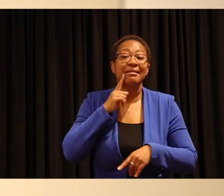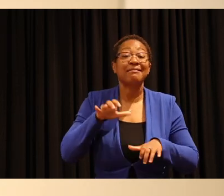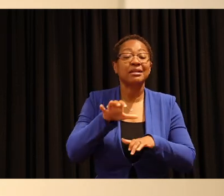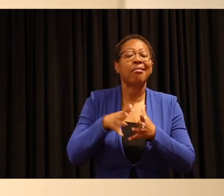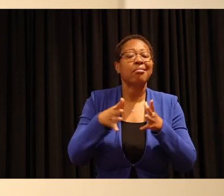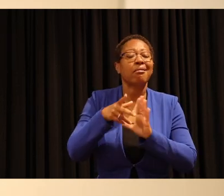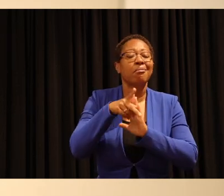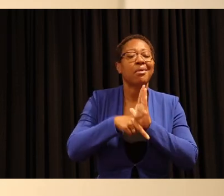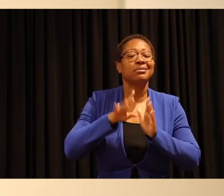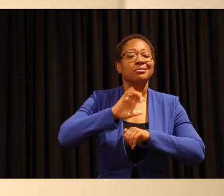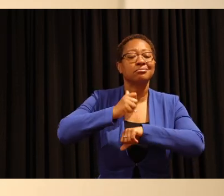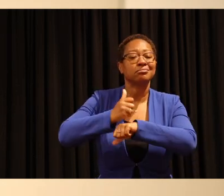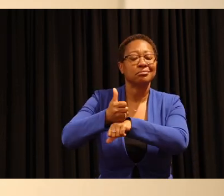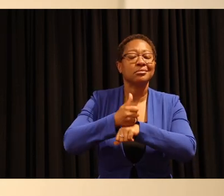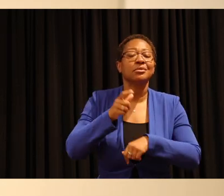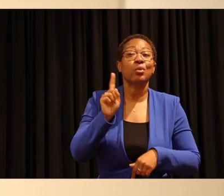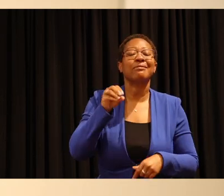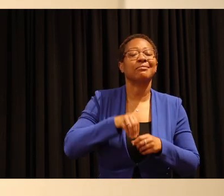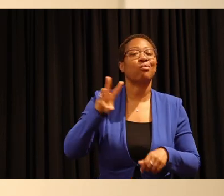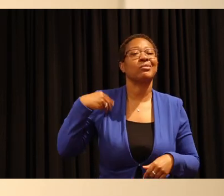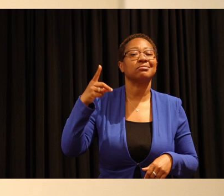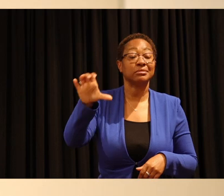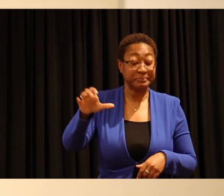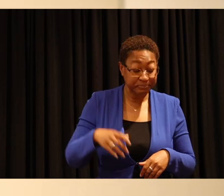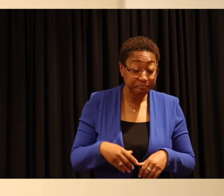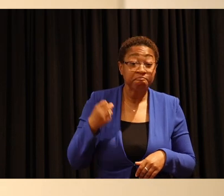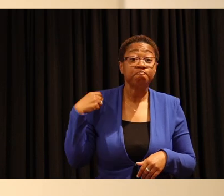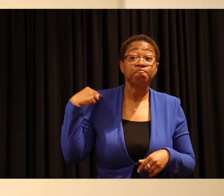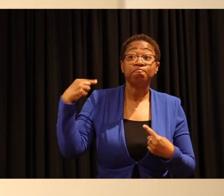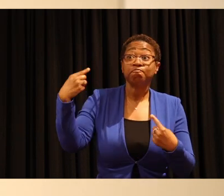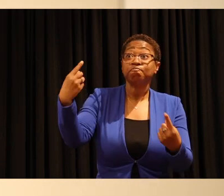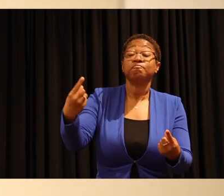of the policy making that's in DC over the years,